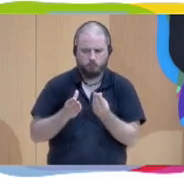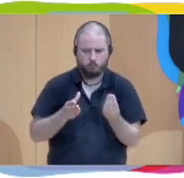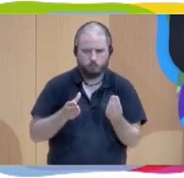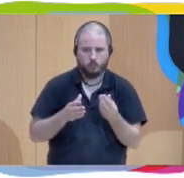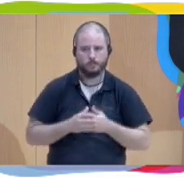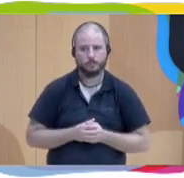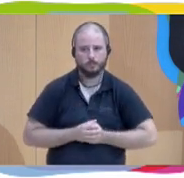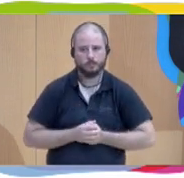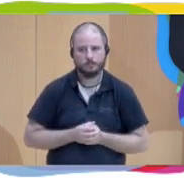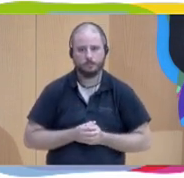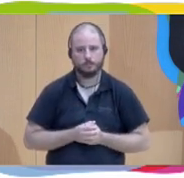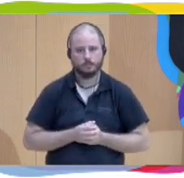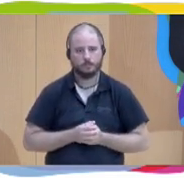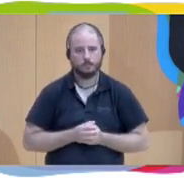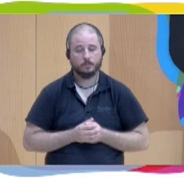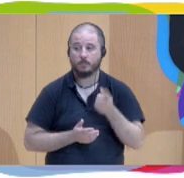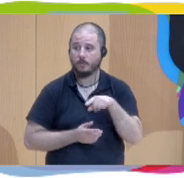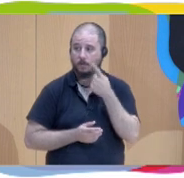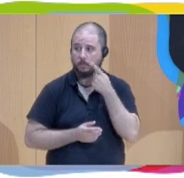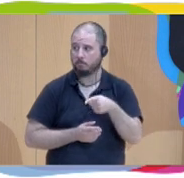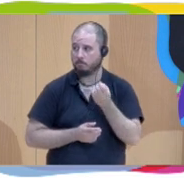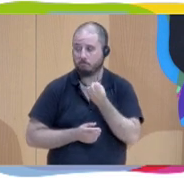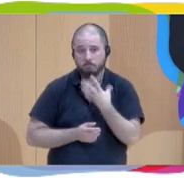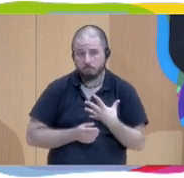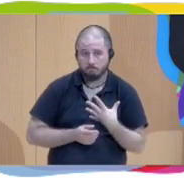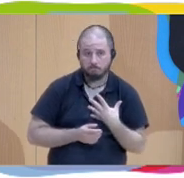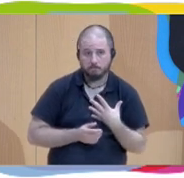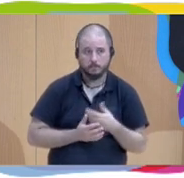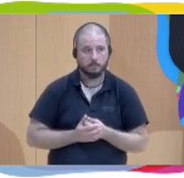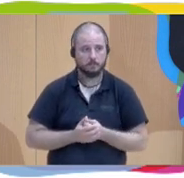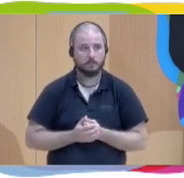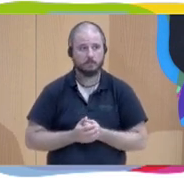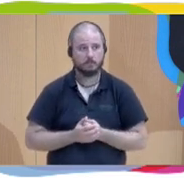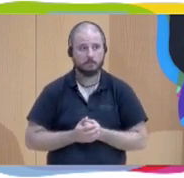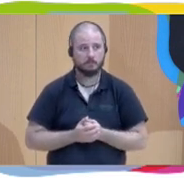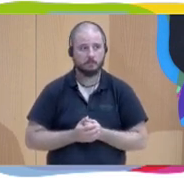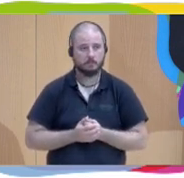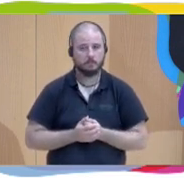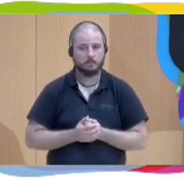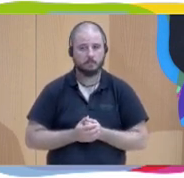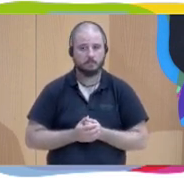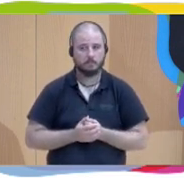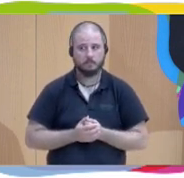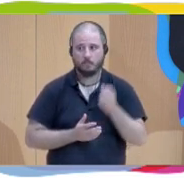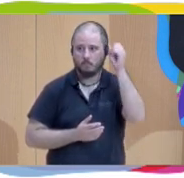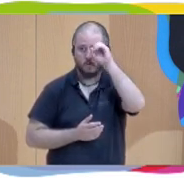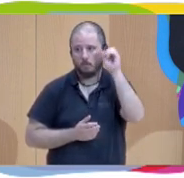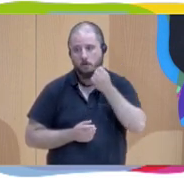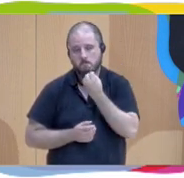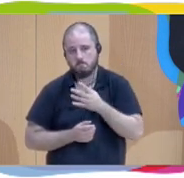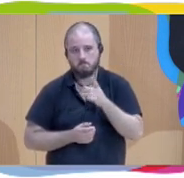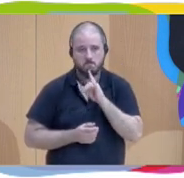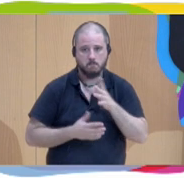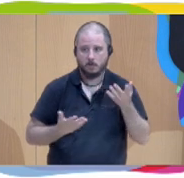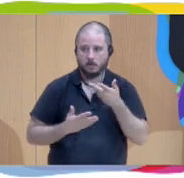aspect as now there are so many people who know about the dialogical approach here in Navarra